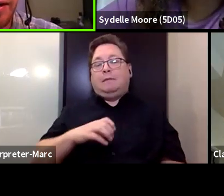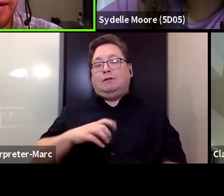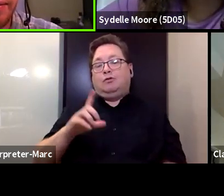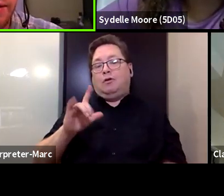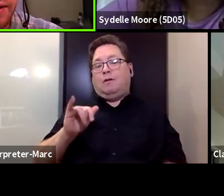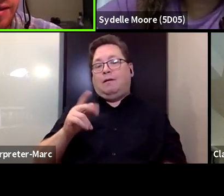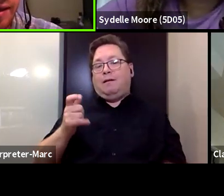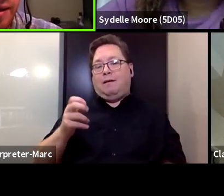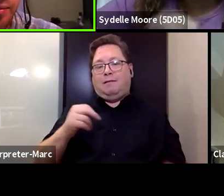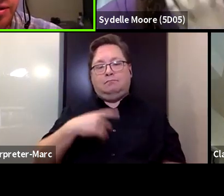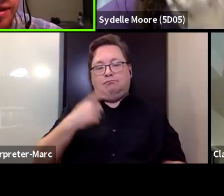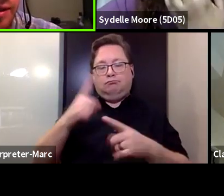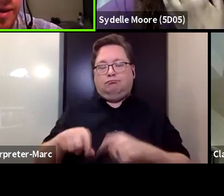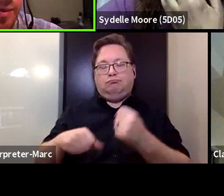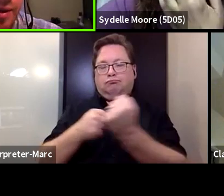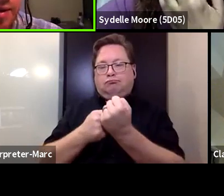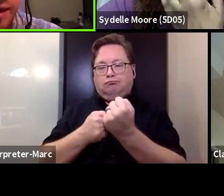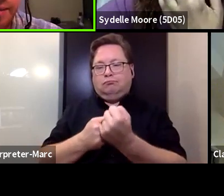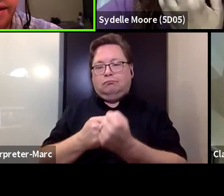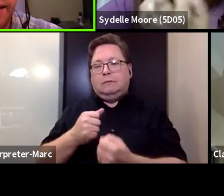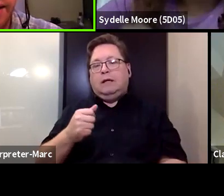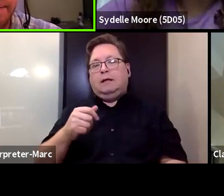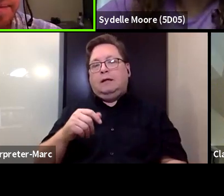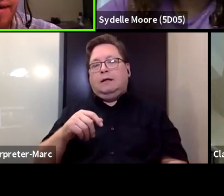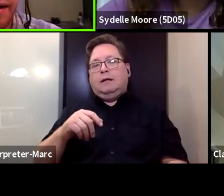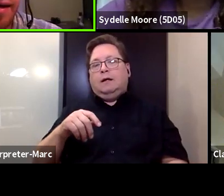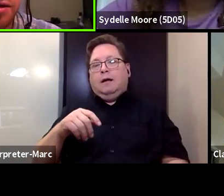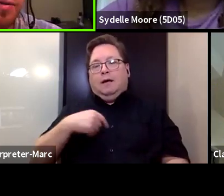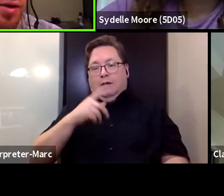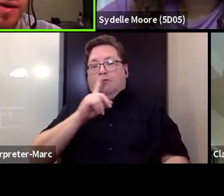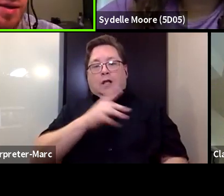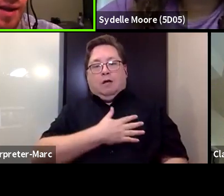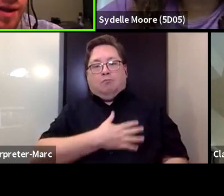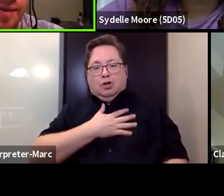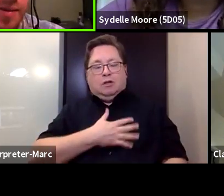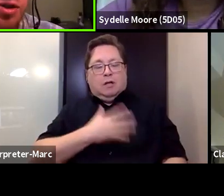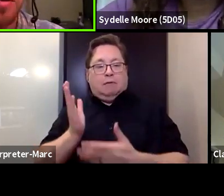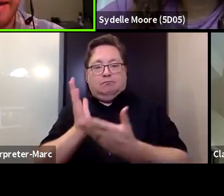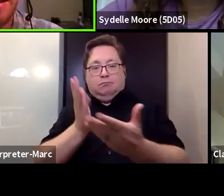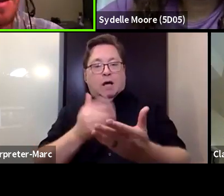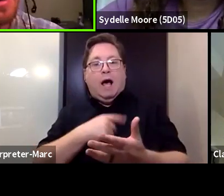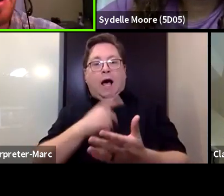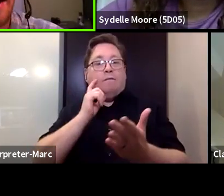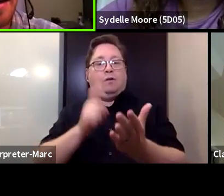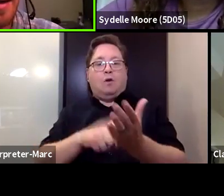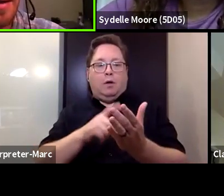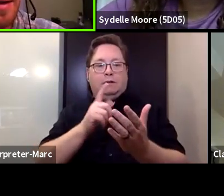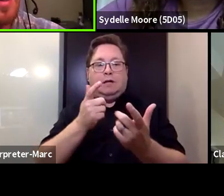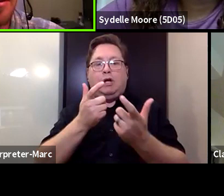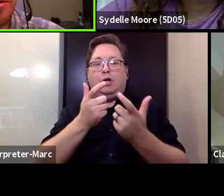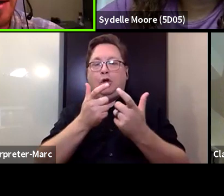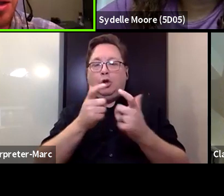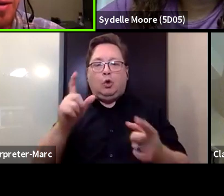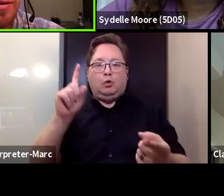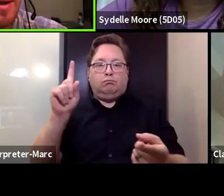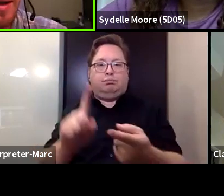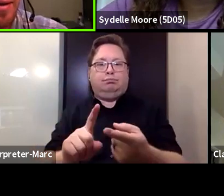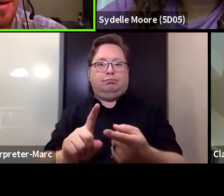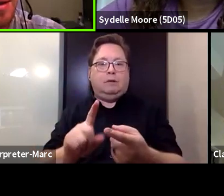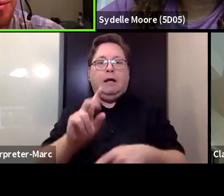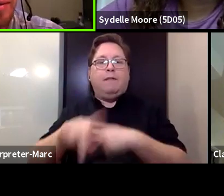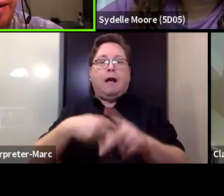Moore and Ms. Diggs. I appreciate you bringing this up. I also have noticed a drastic decline in the kind of information we've